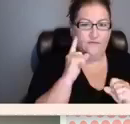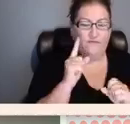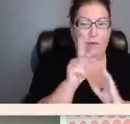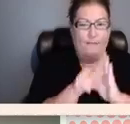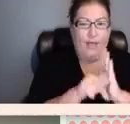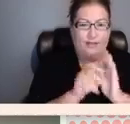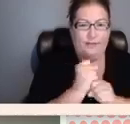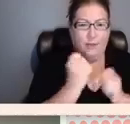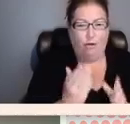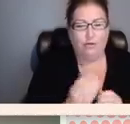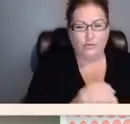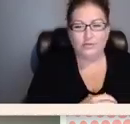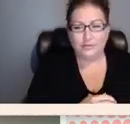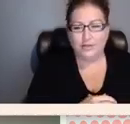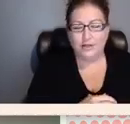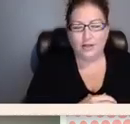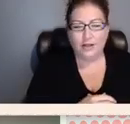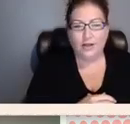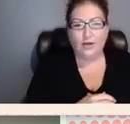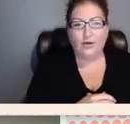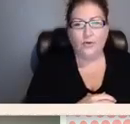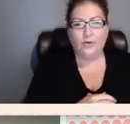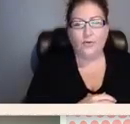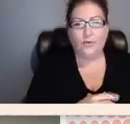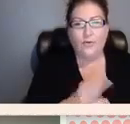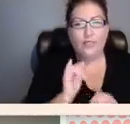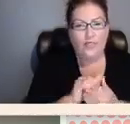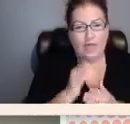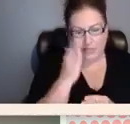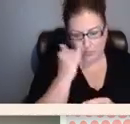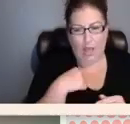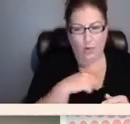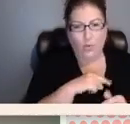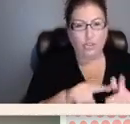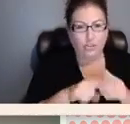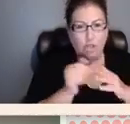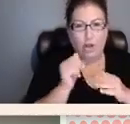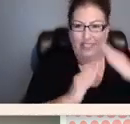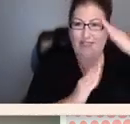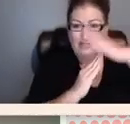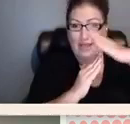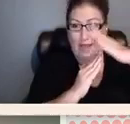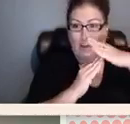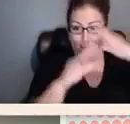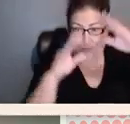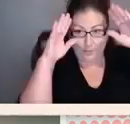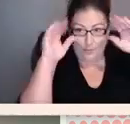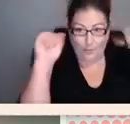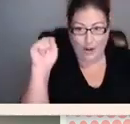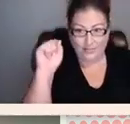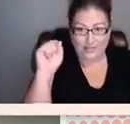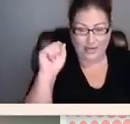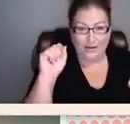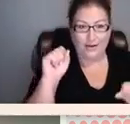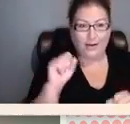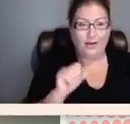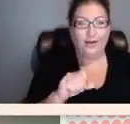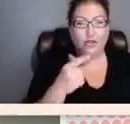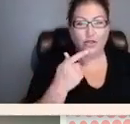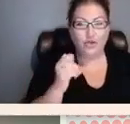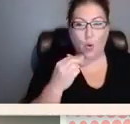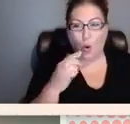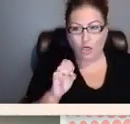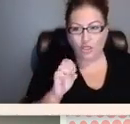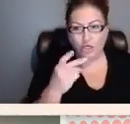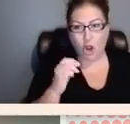That's why we started at the top, President George Herbert Walker Bush.